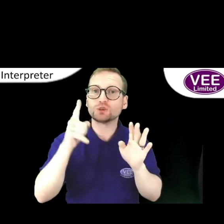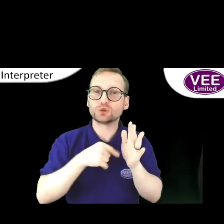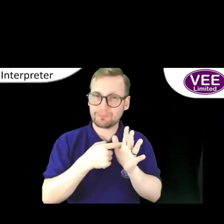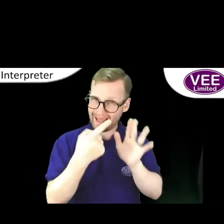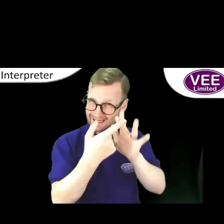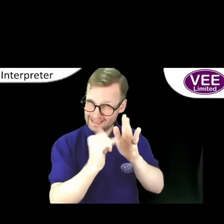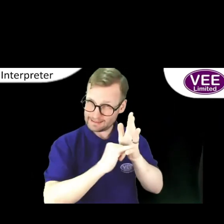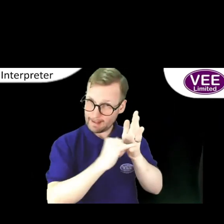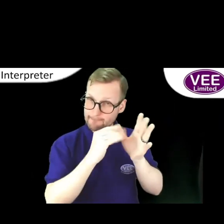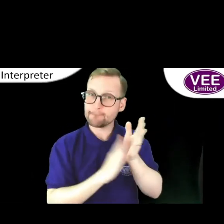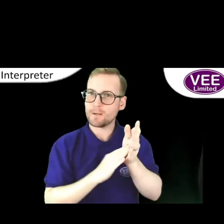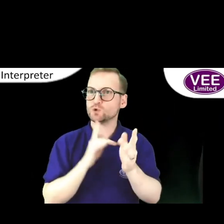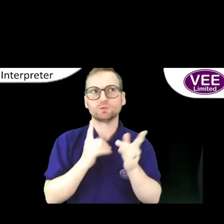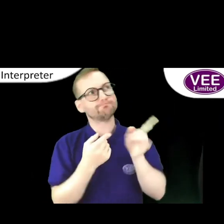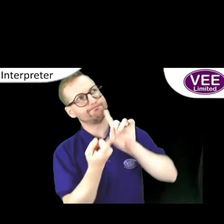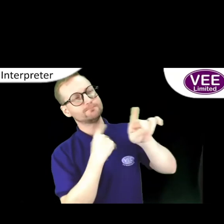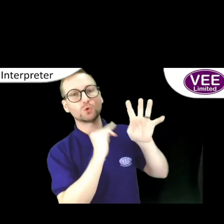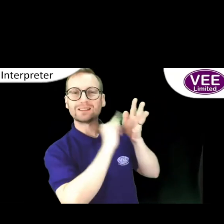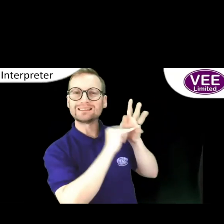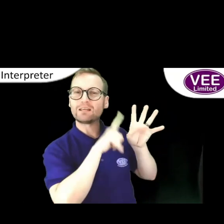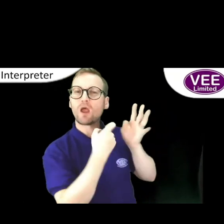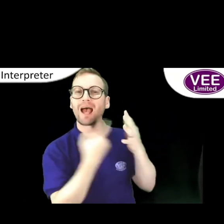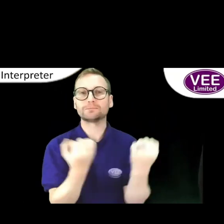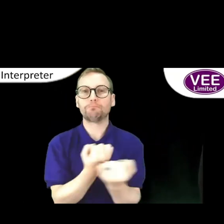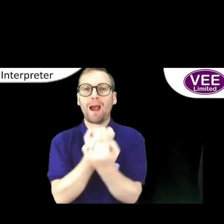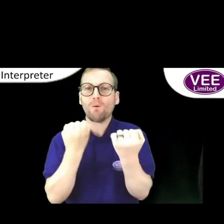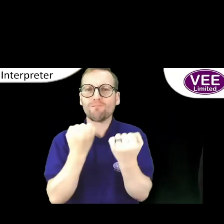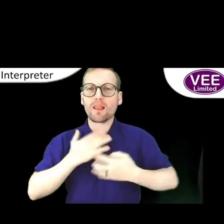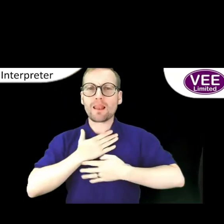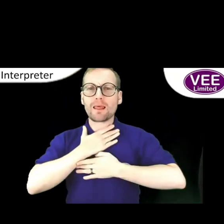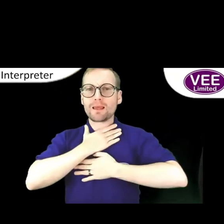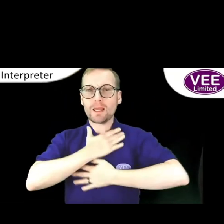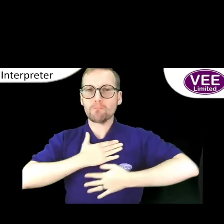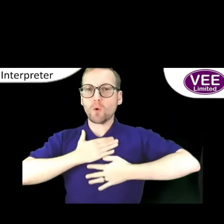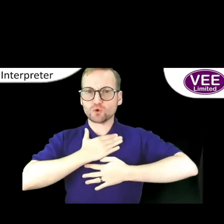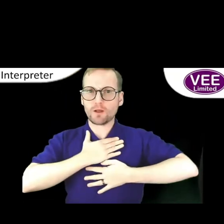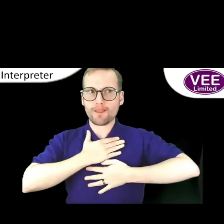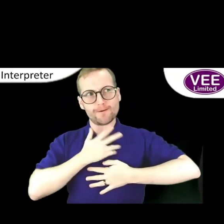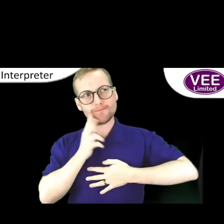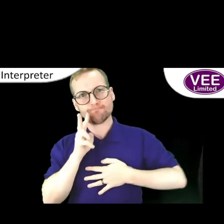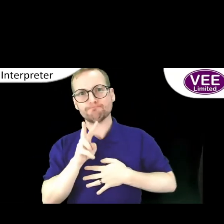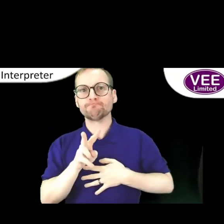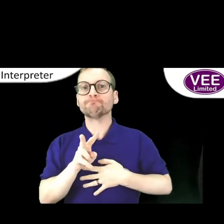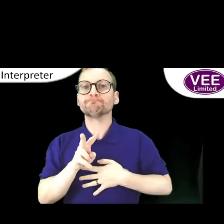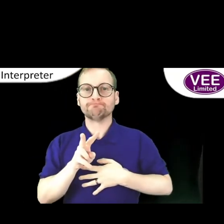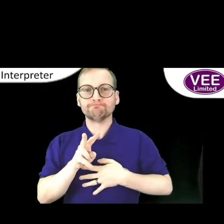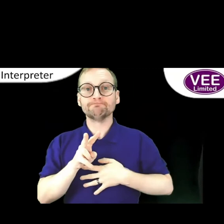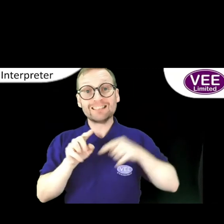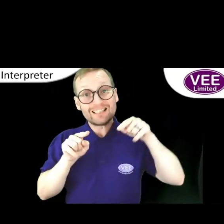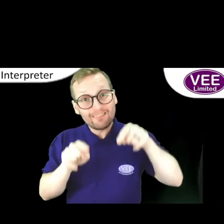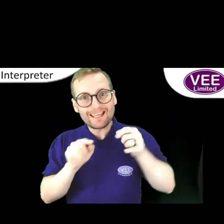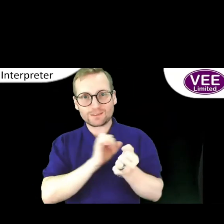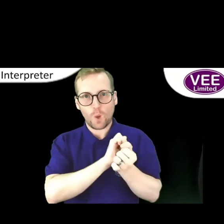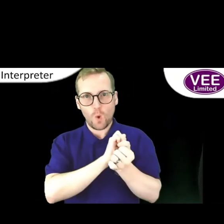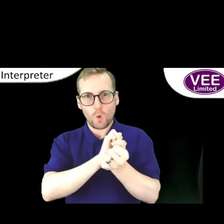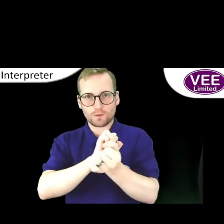Syria. They carry a powerful emotional charge. This spotlight loan